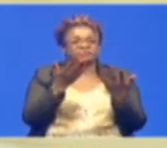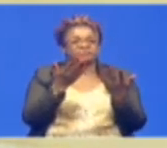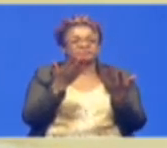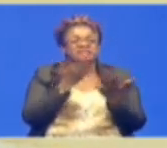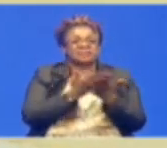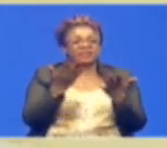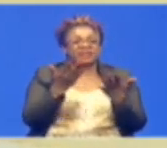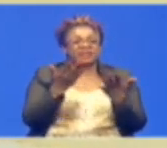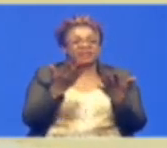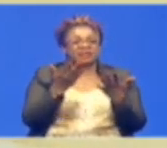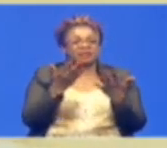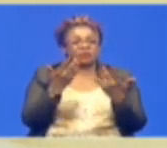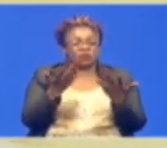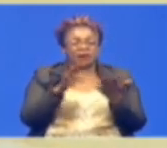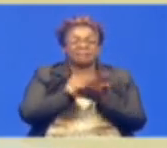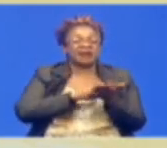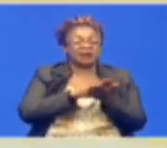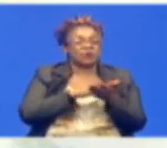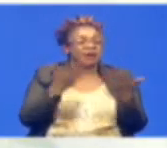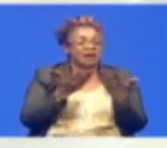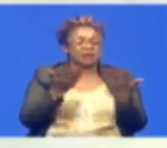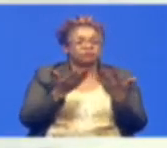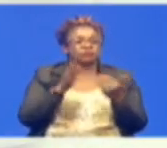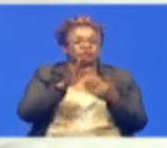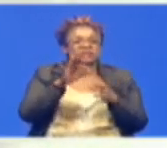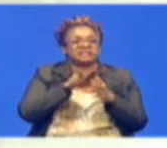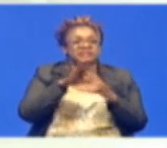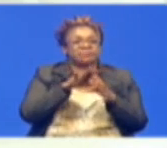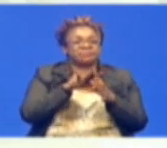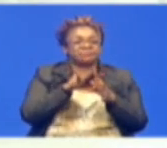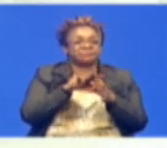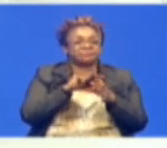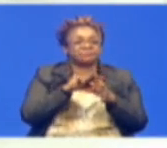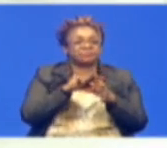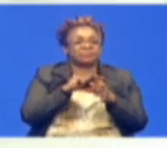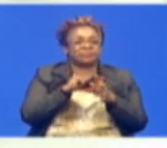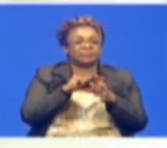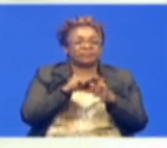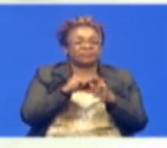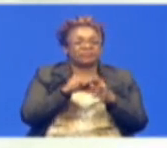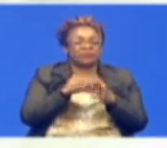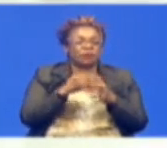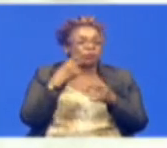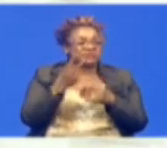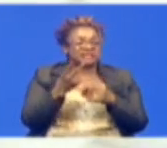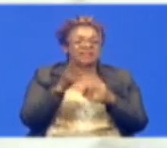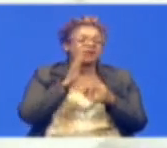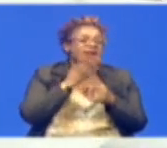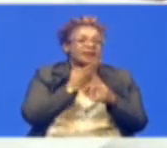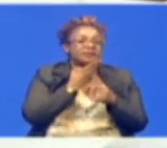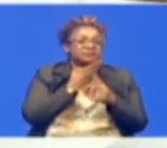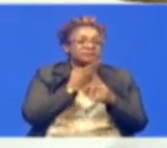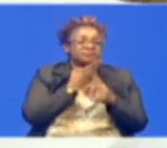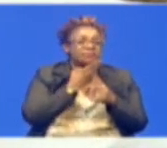something, or will give you a background of how your liquor looks like. At the liquor, we look at the color, we look at the depth of that